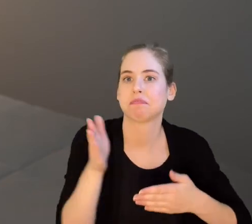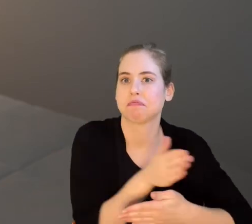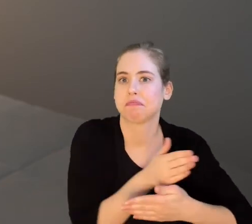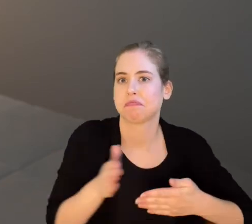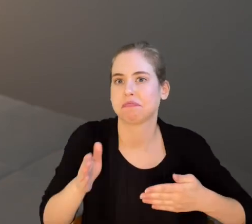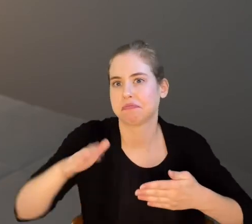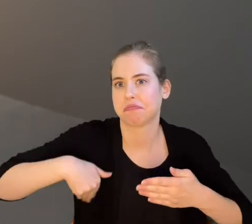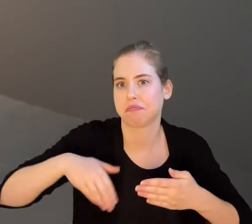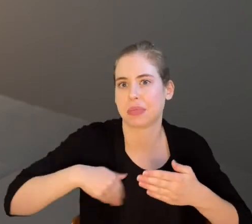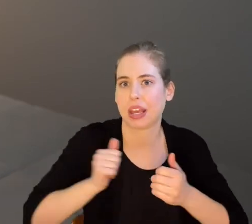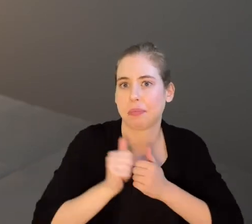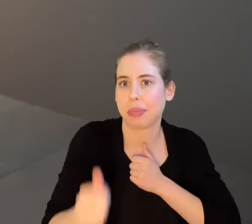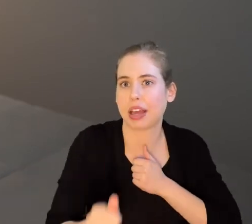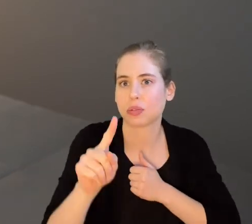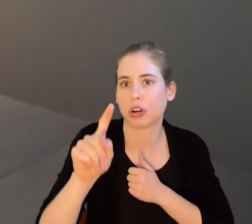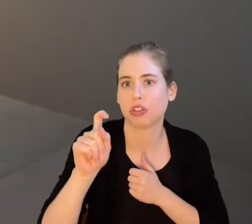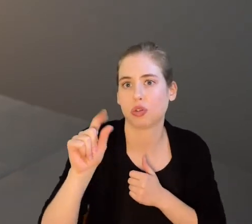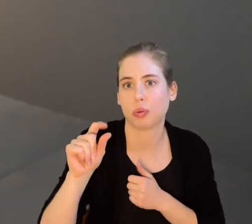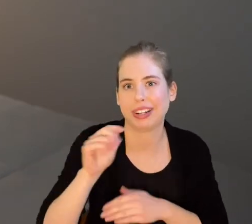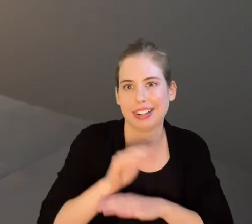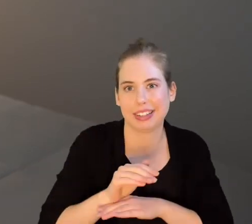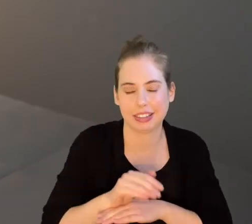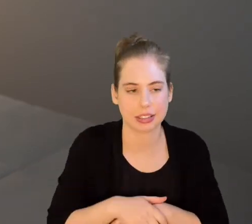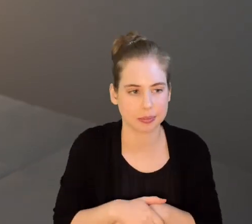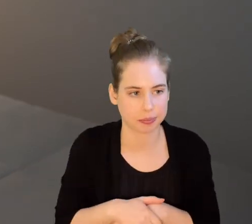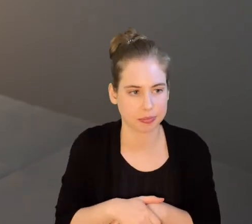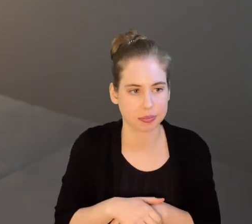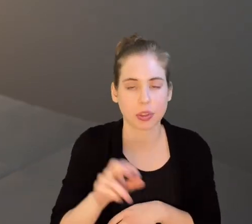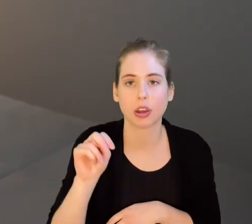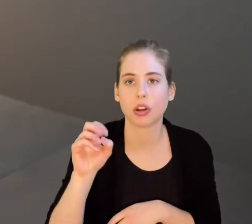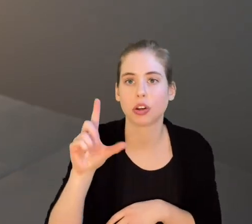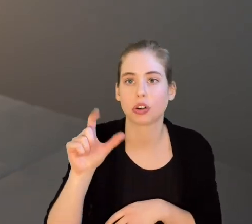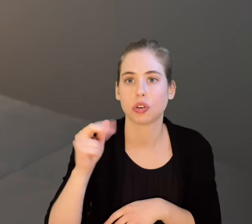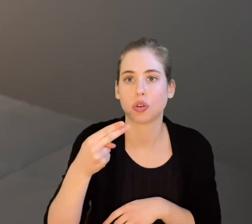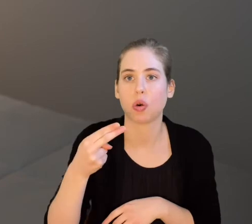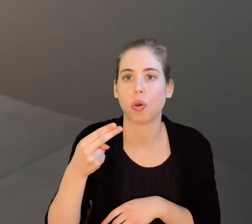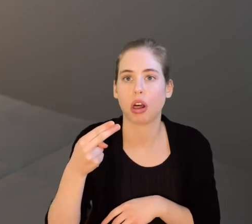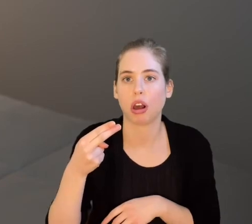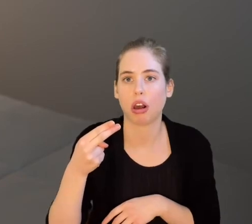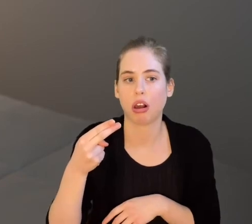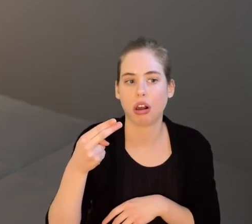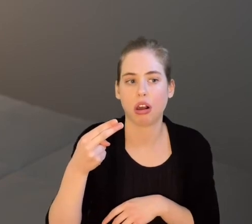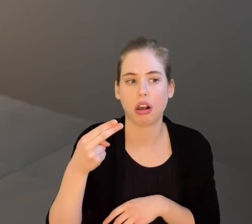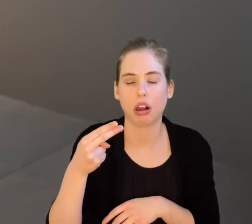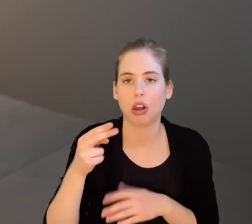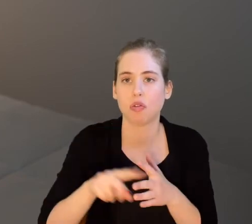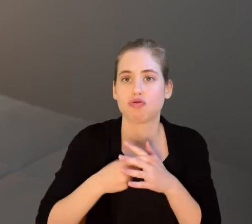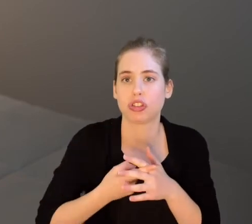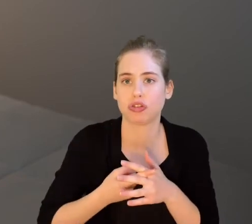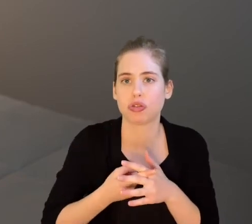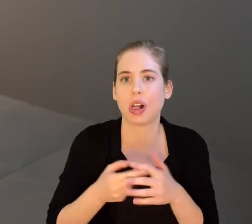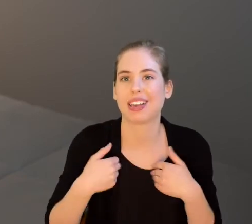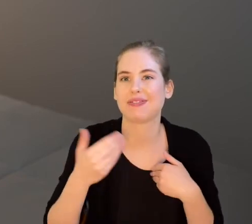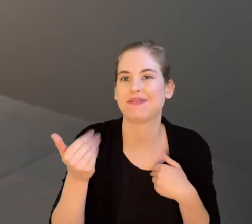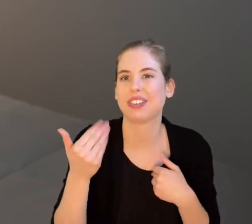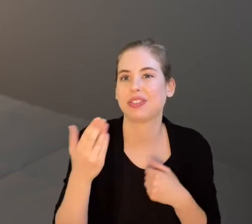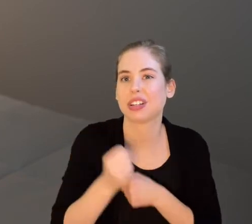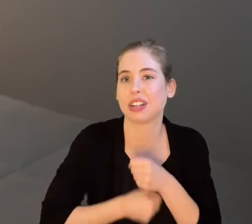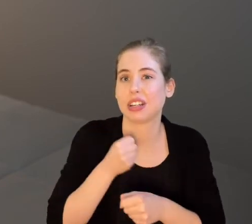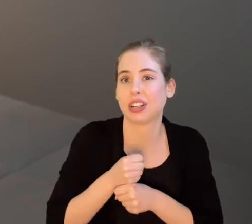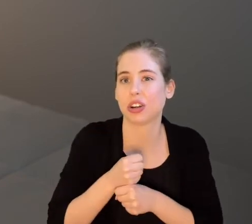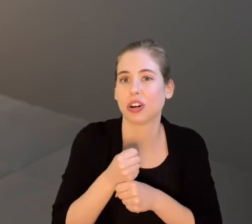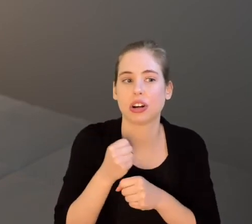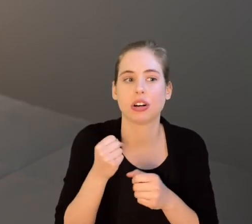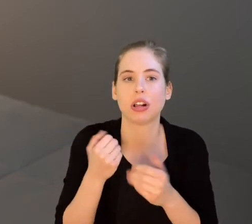-inch has a 15-year limited warranty for the original purchaser. For more information on the warranty, check